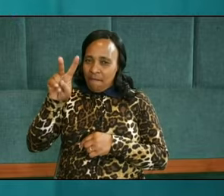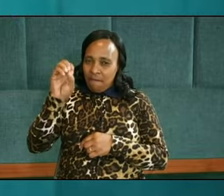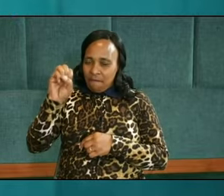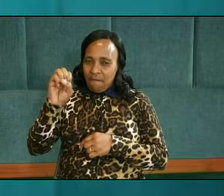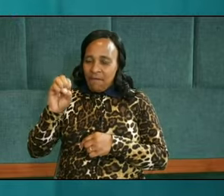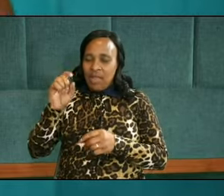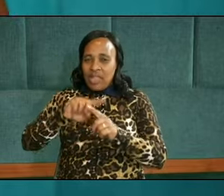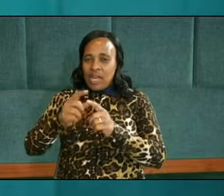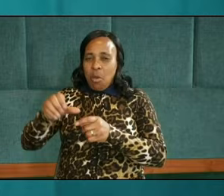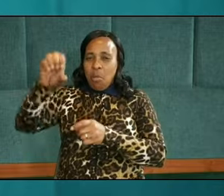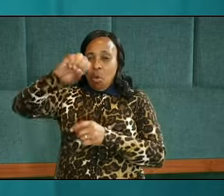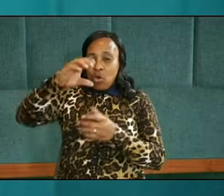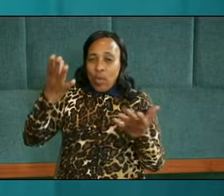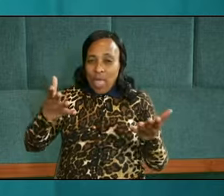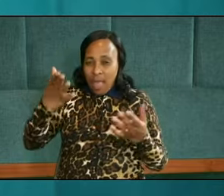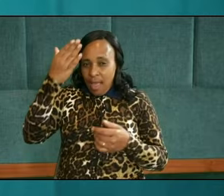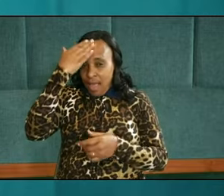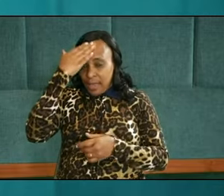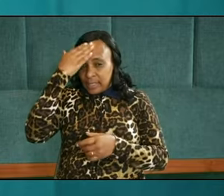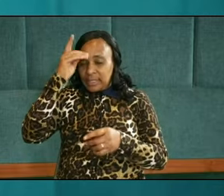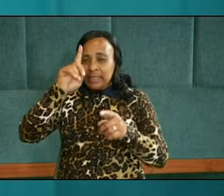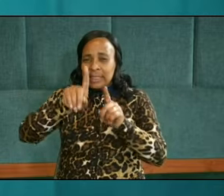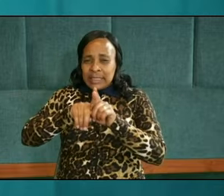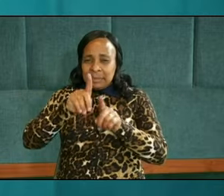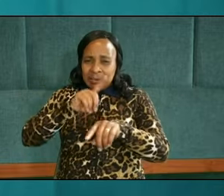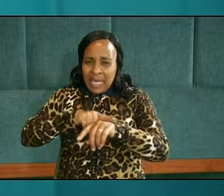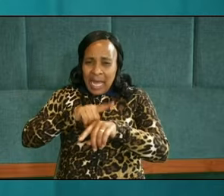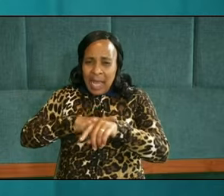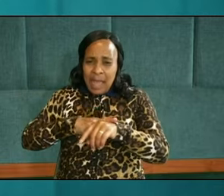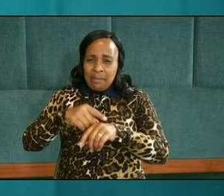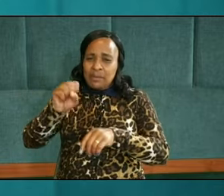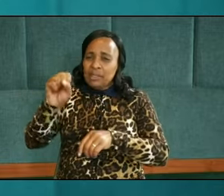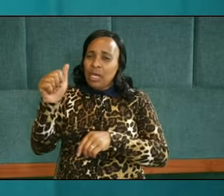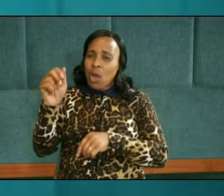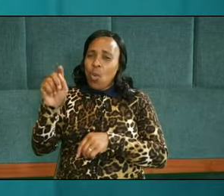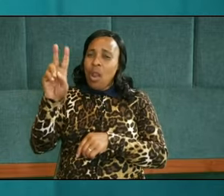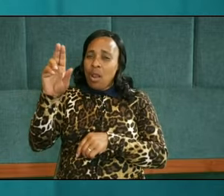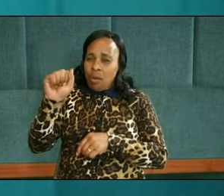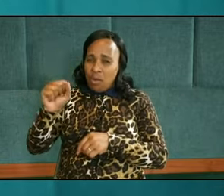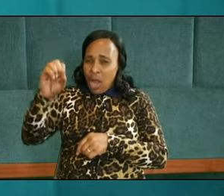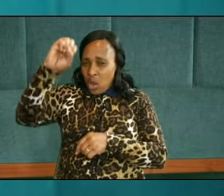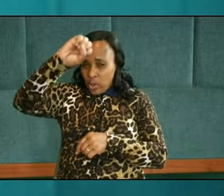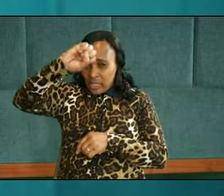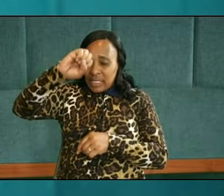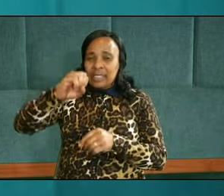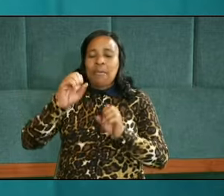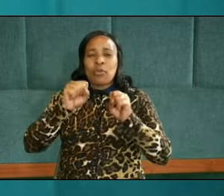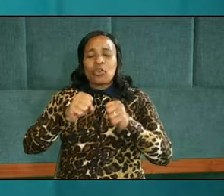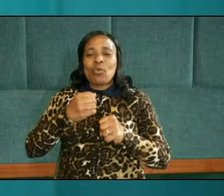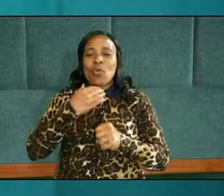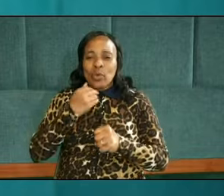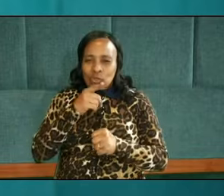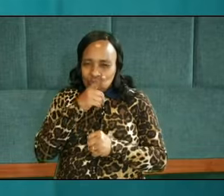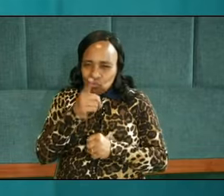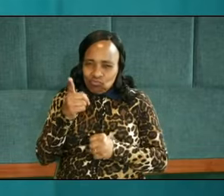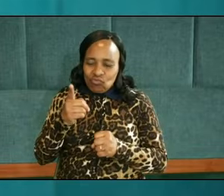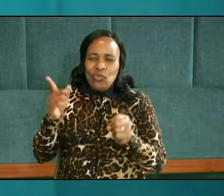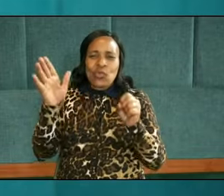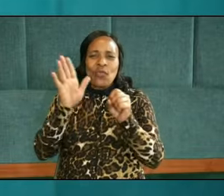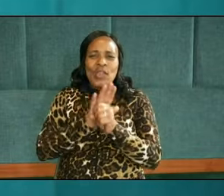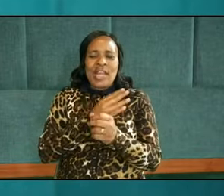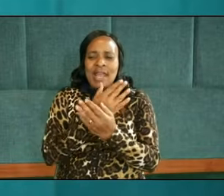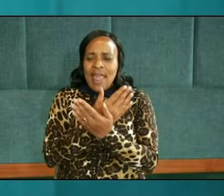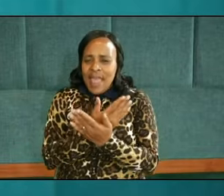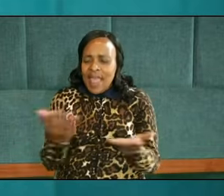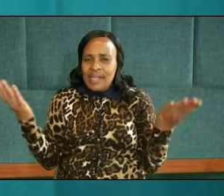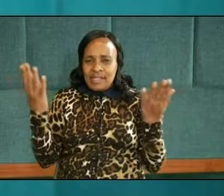Then the moment Saul is anointed, Samuel indicates to him that I want you to fulfill very